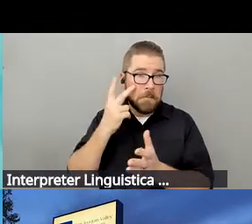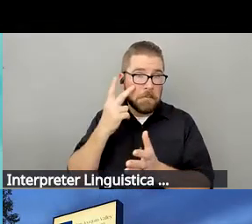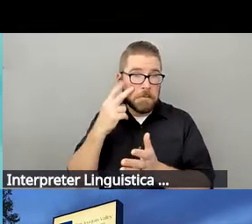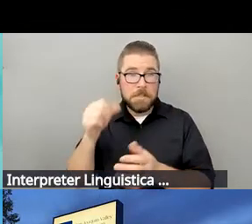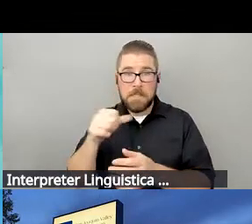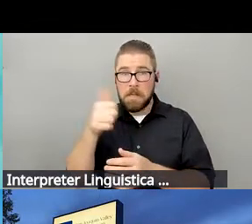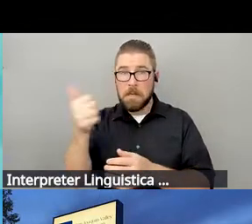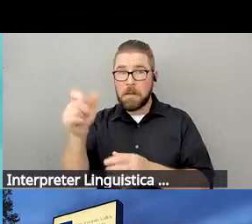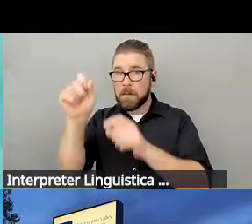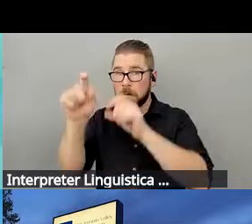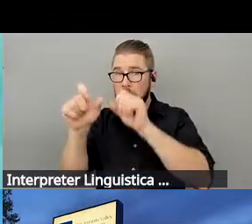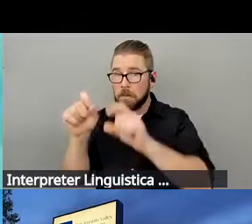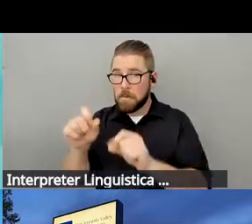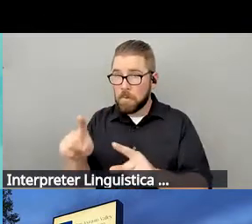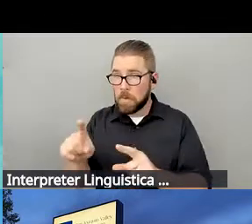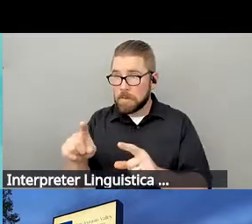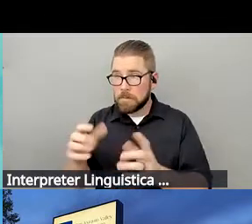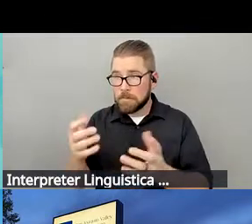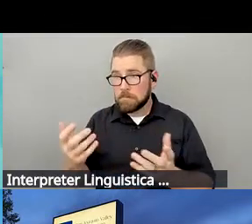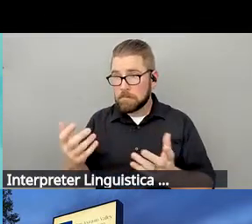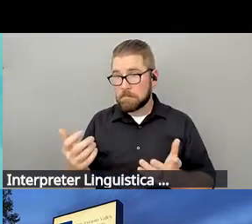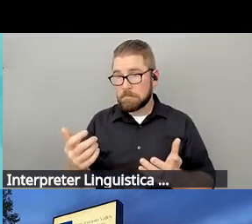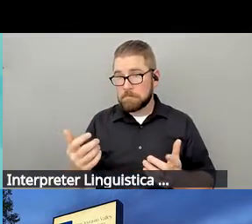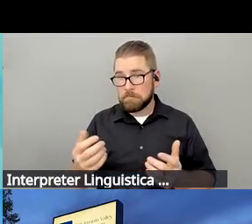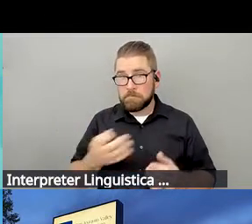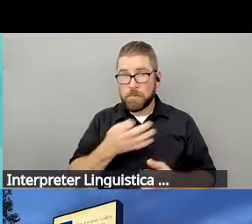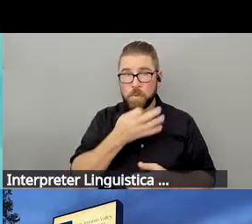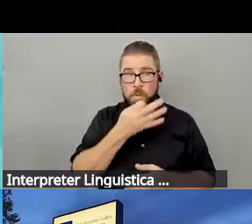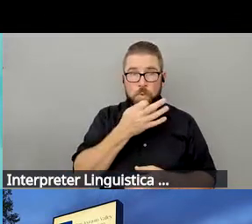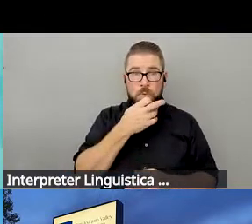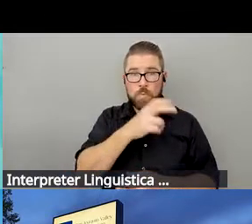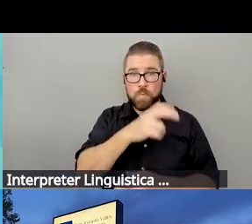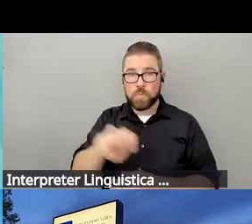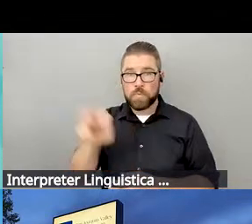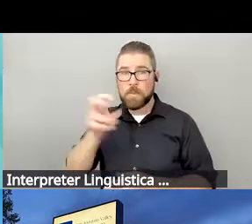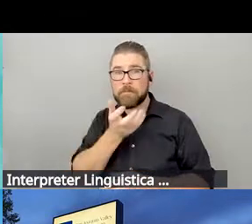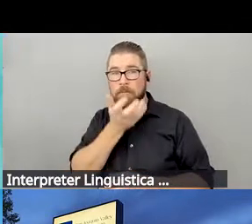before we transition our conversation to lawn and garden.